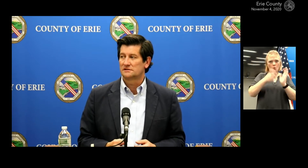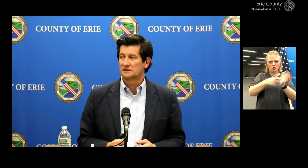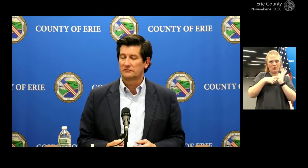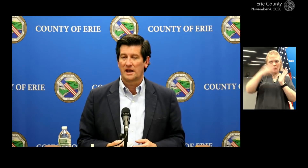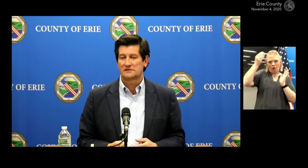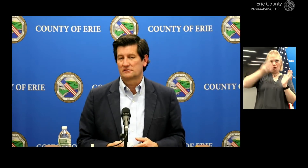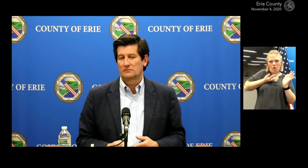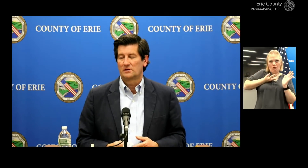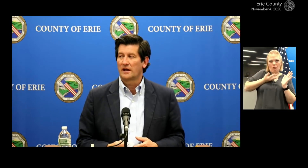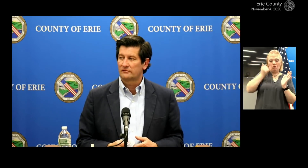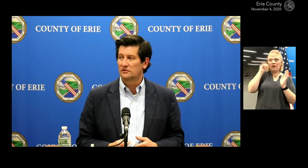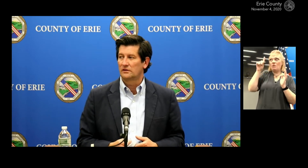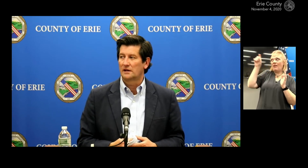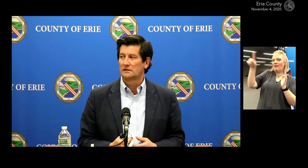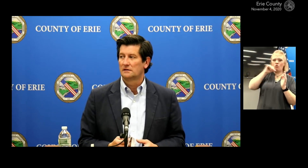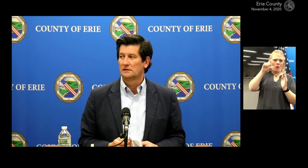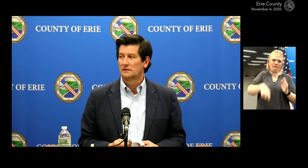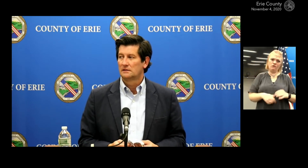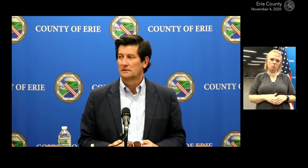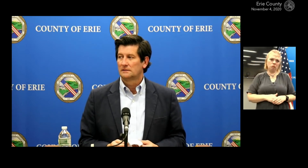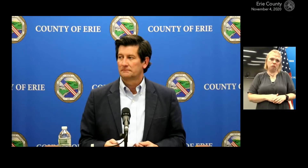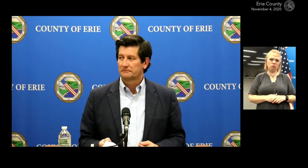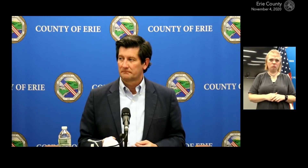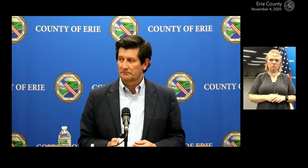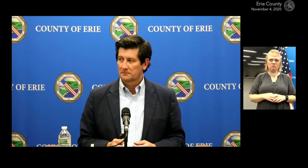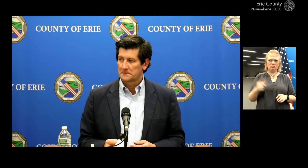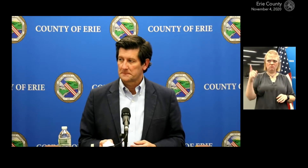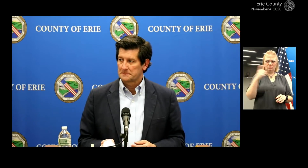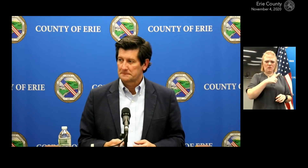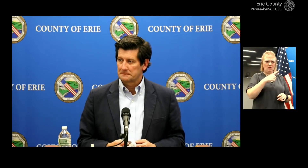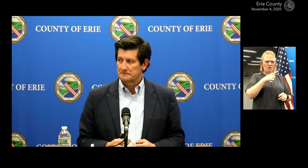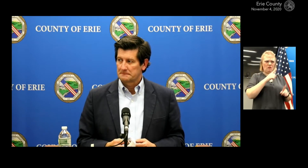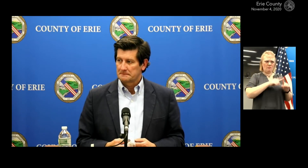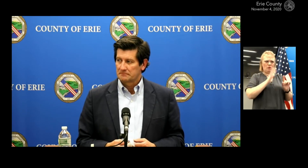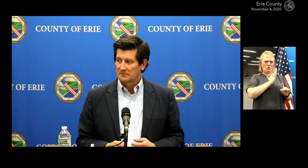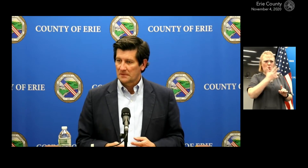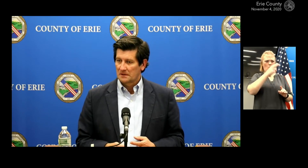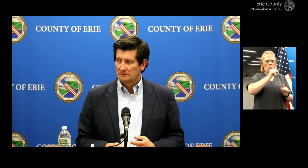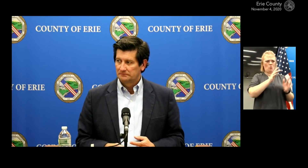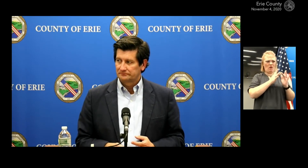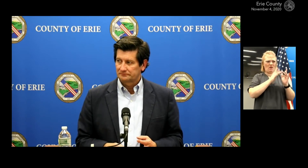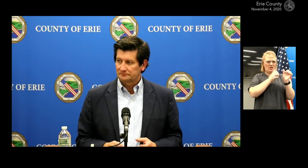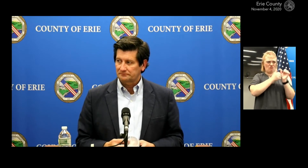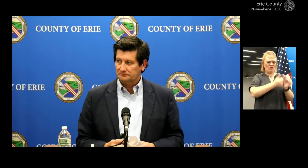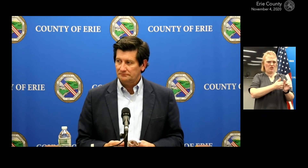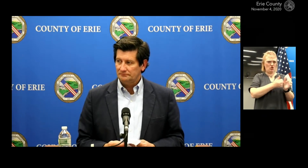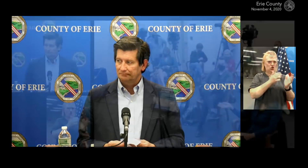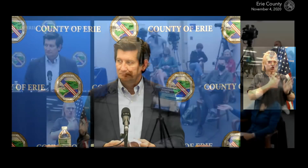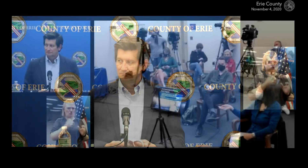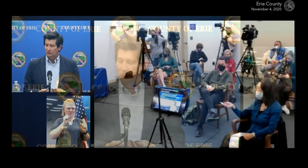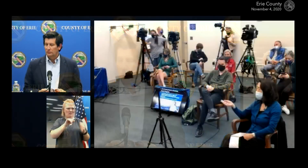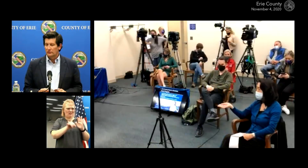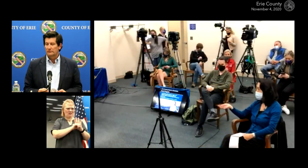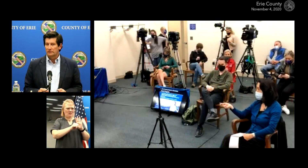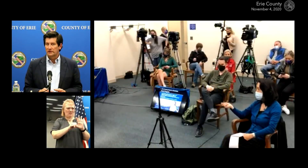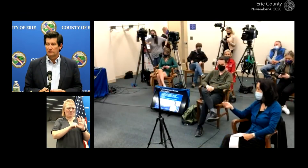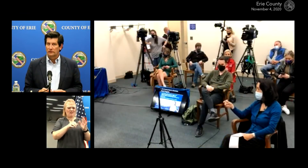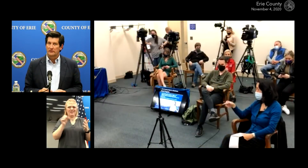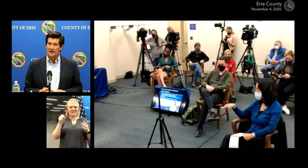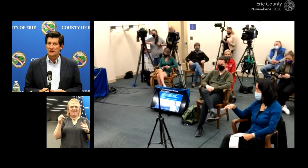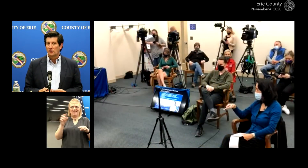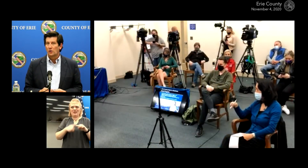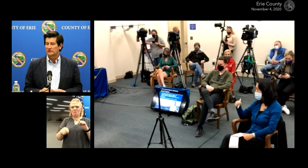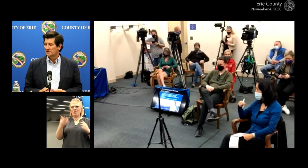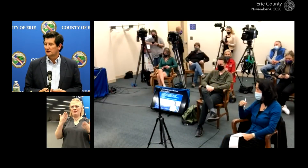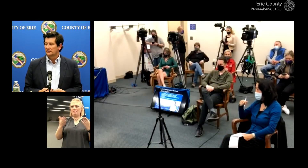it to us, and if we ask for them, they don't have to do that. Your own contact tracers, though, might be able to identify nursing homes and places of business. But we